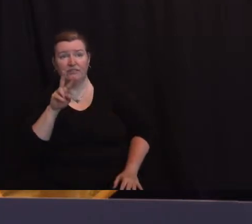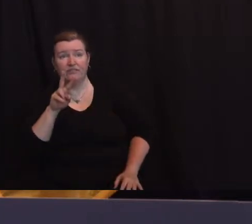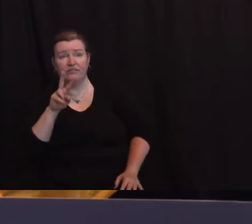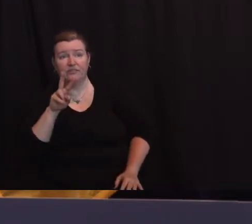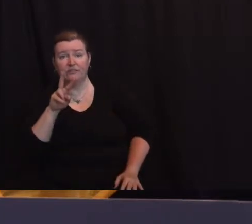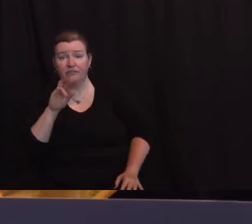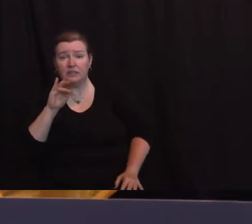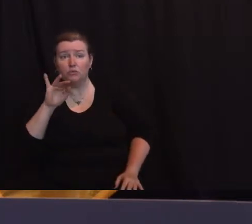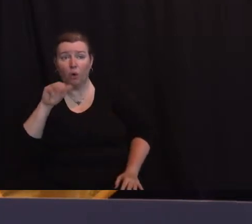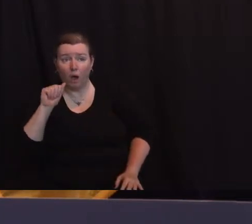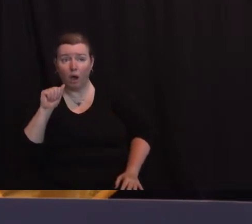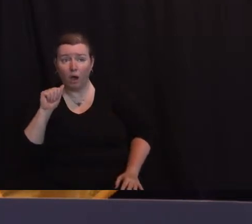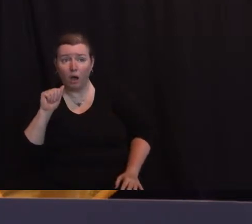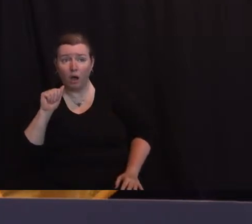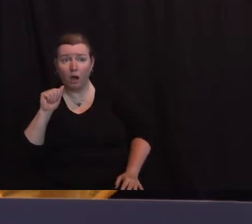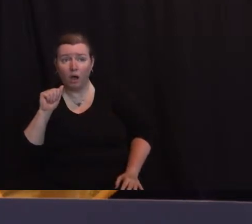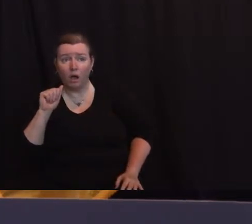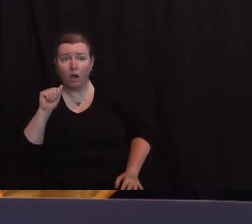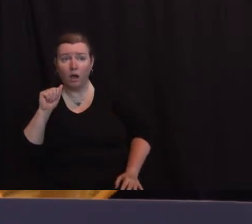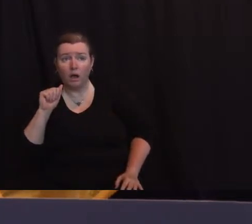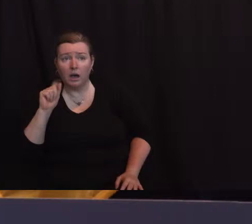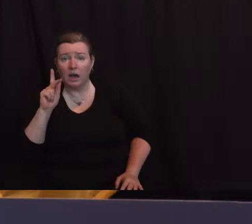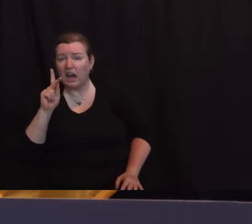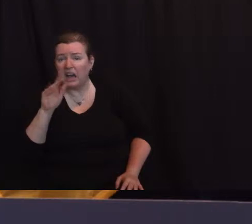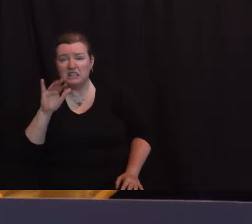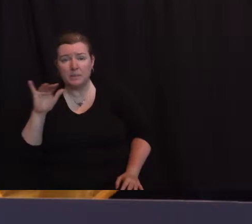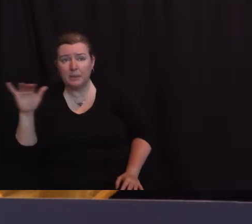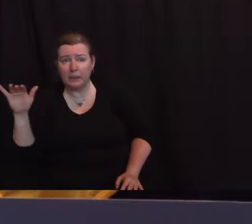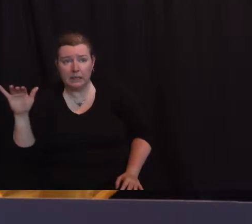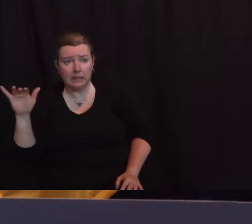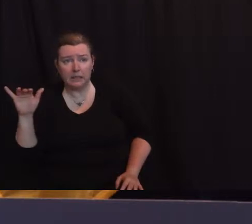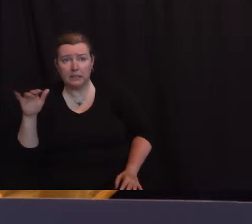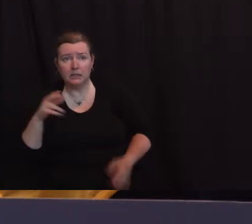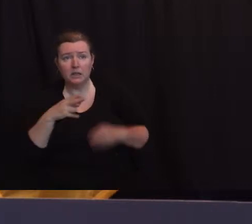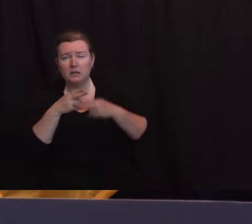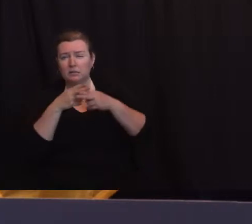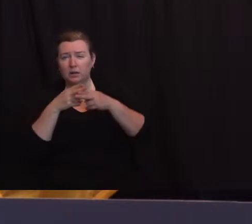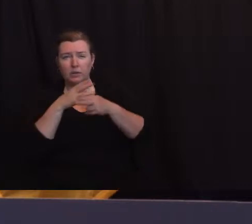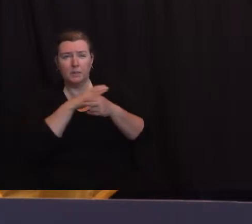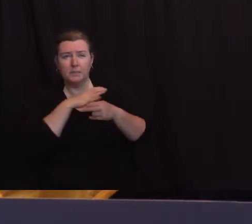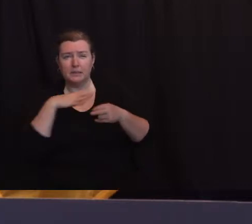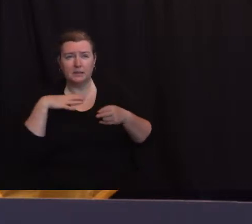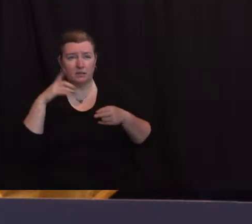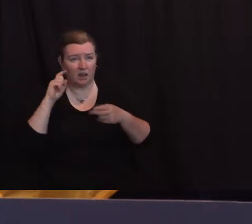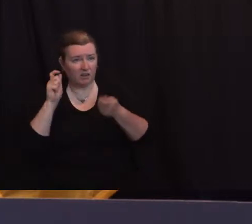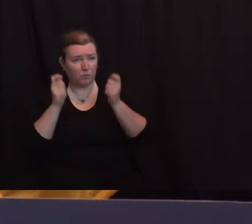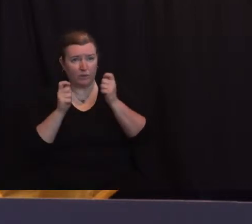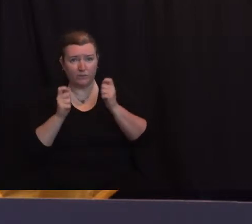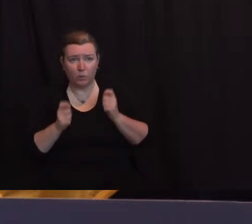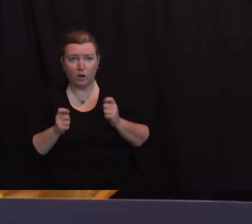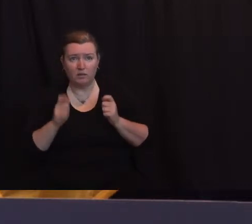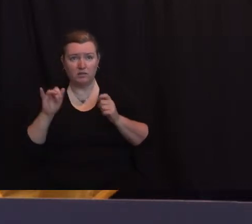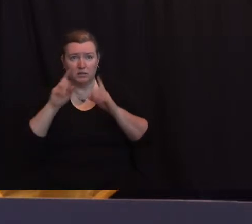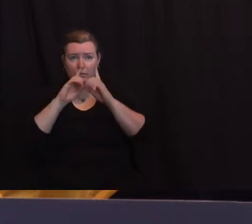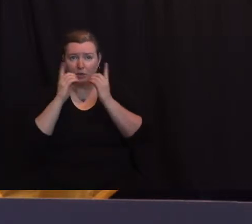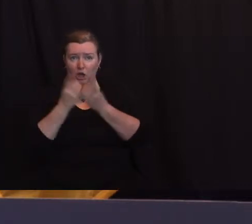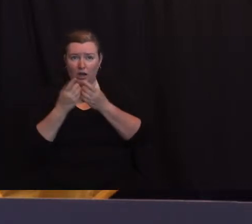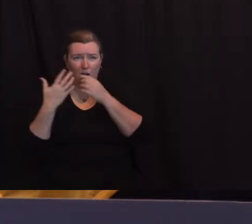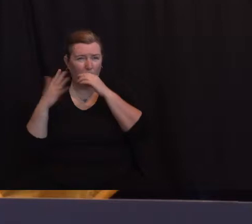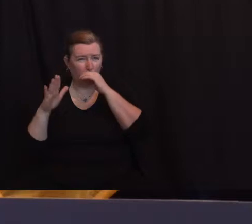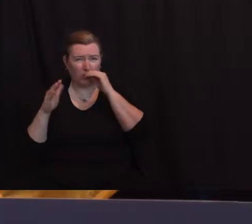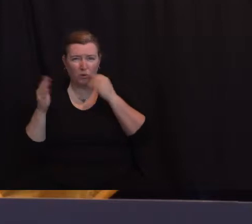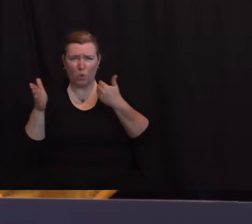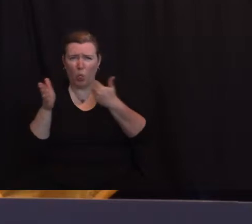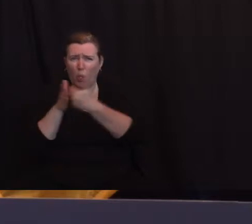Staff at the Department of Corrections and is now acting commissioner there, can reform the department given her close ties to leadership